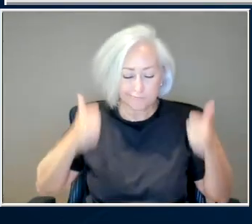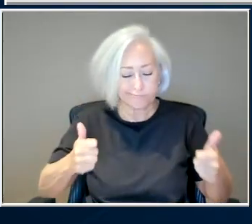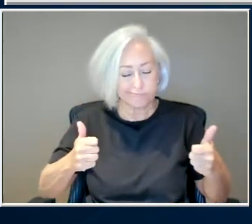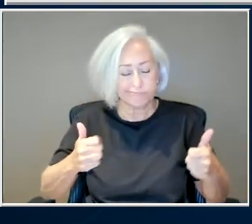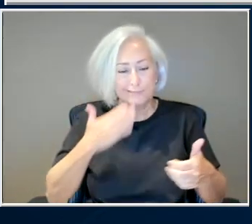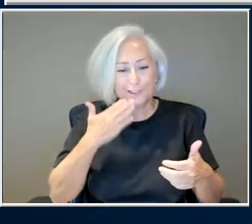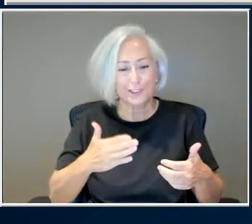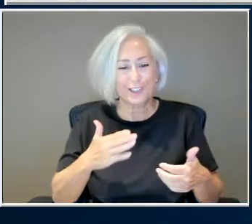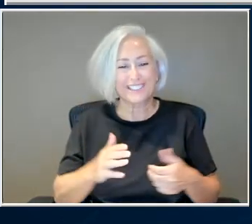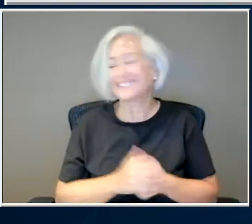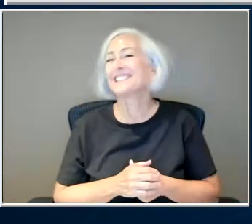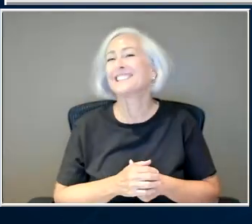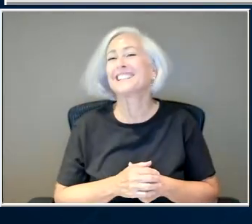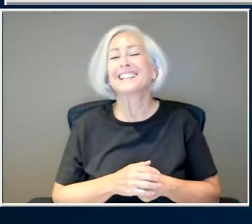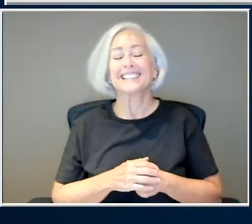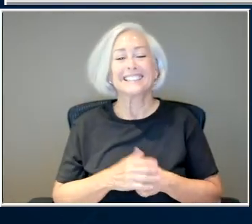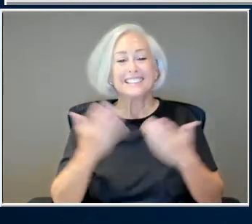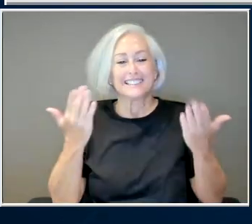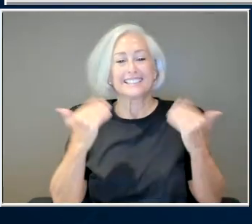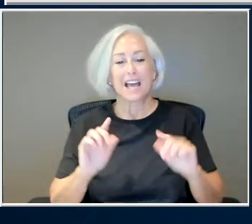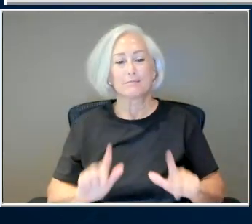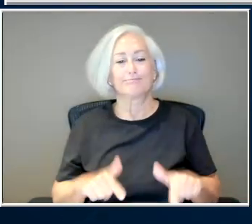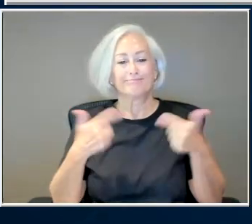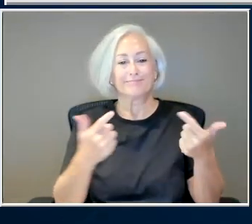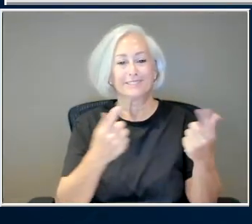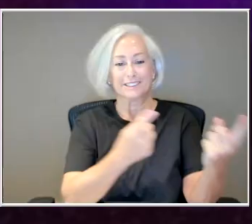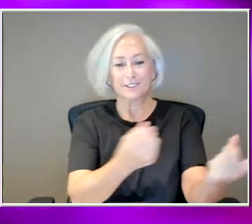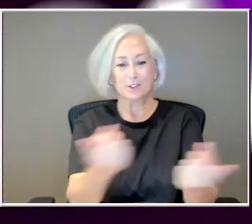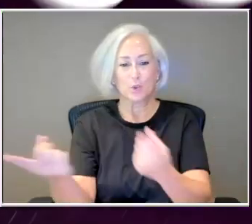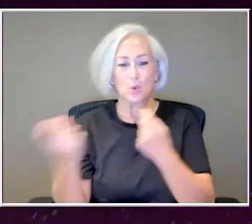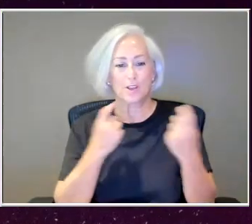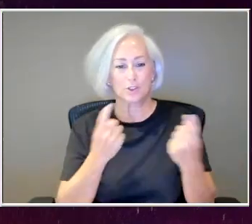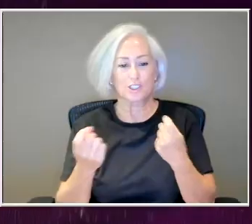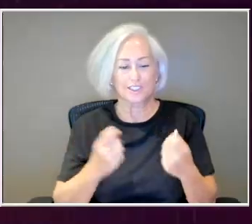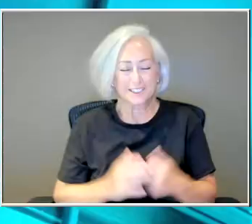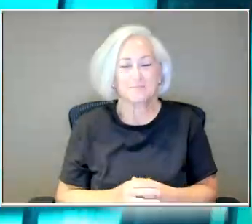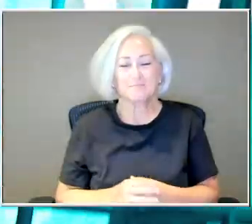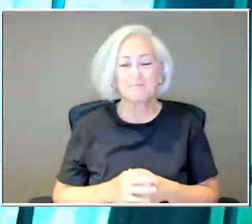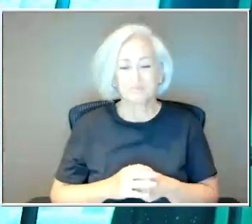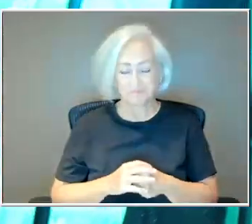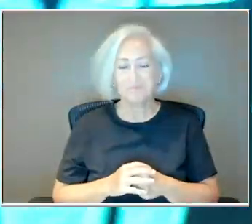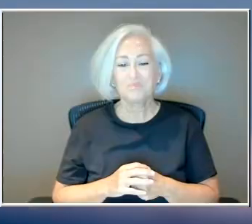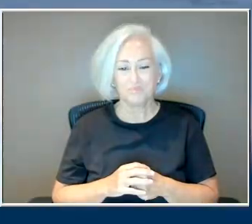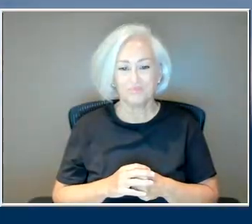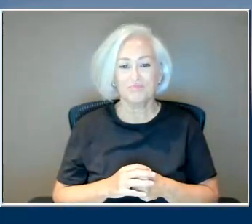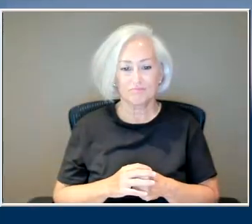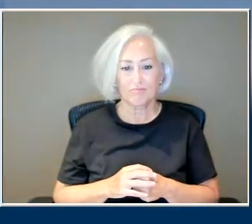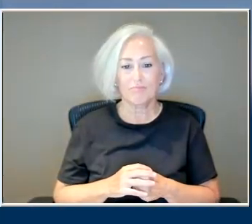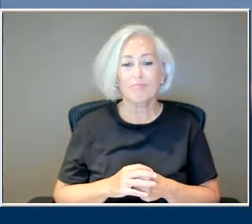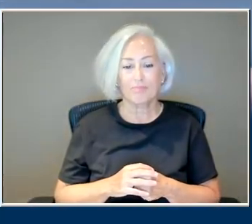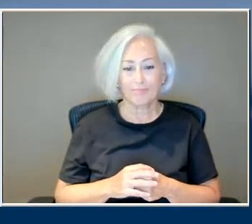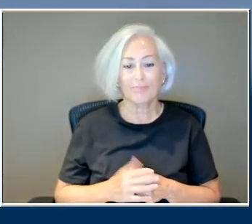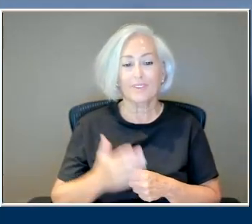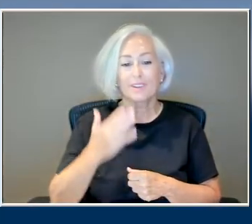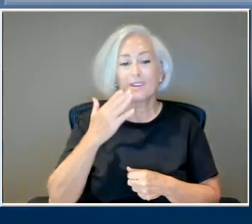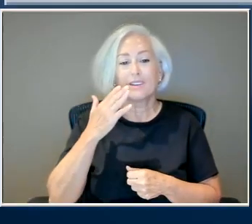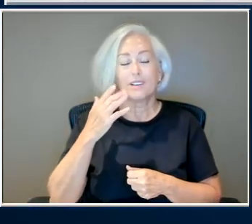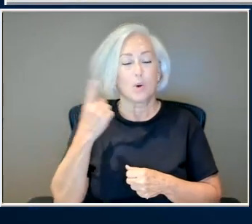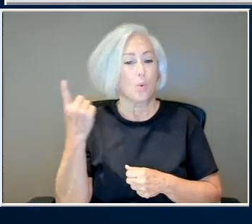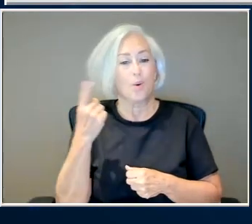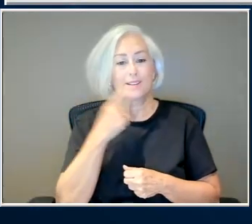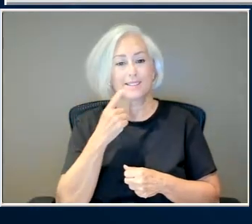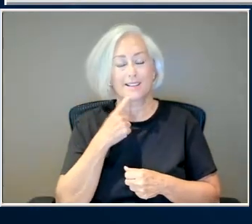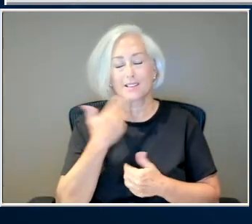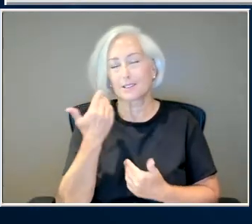to some questions and some comments from our viewers this morning. Gene, thanks for writing in. He says, what a great